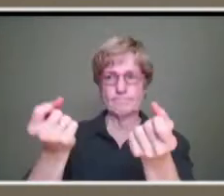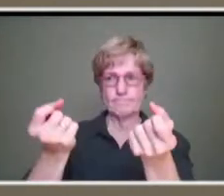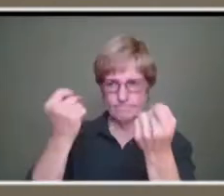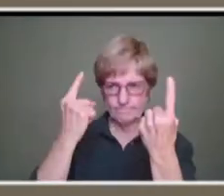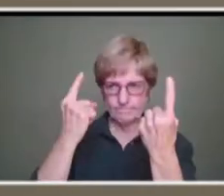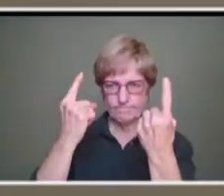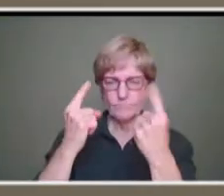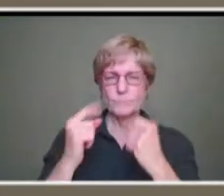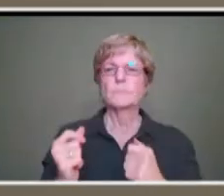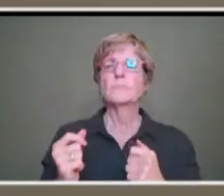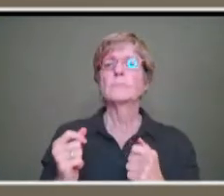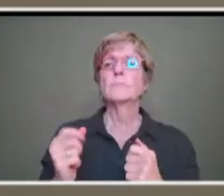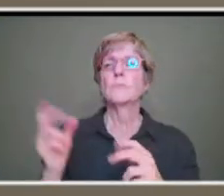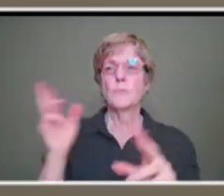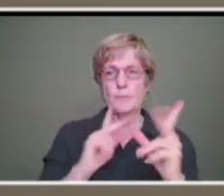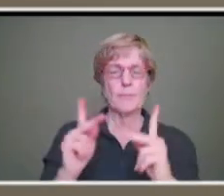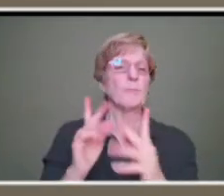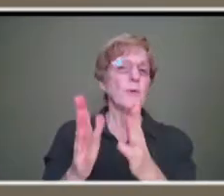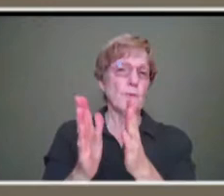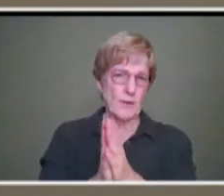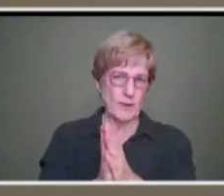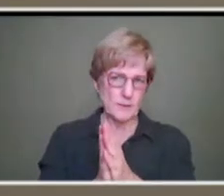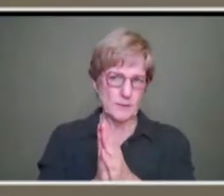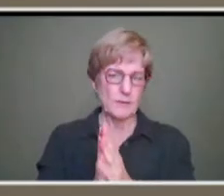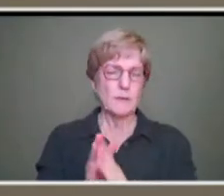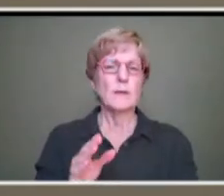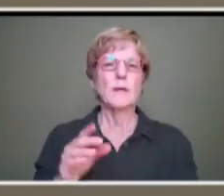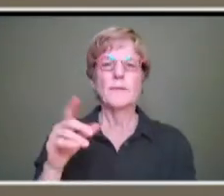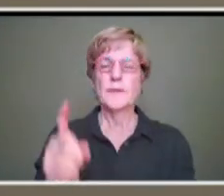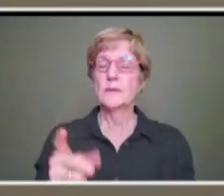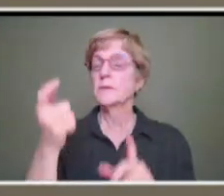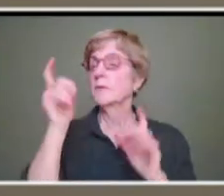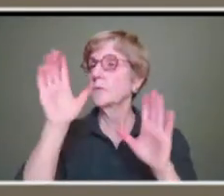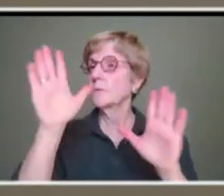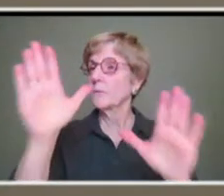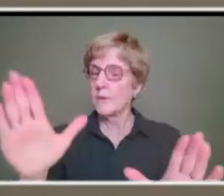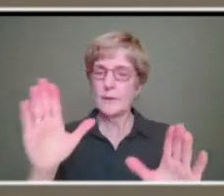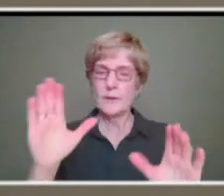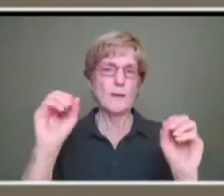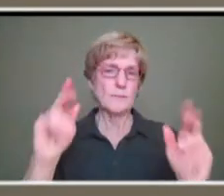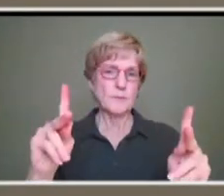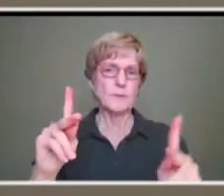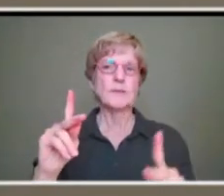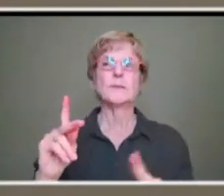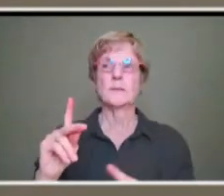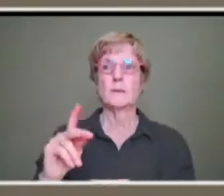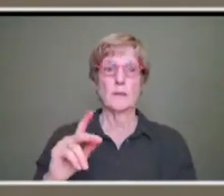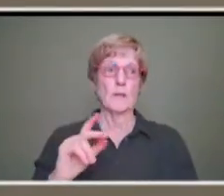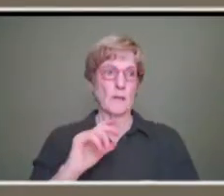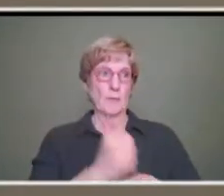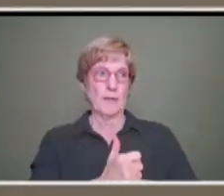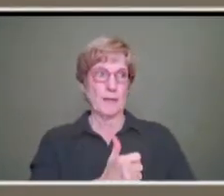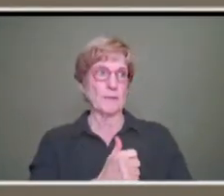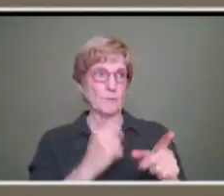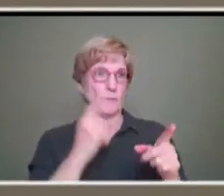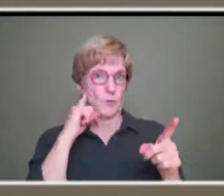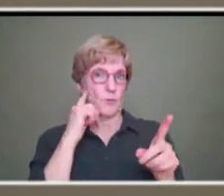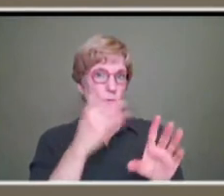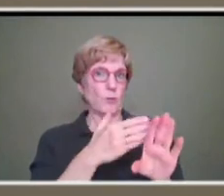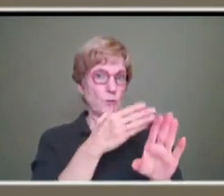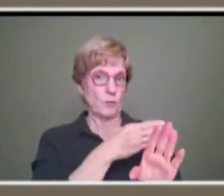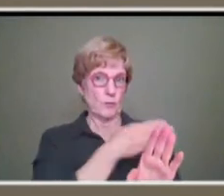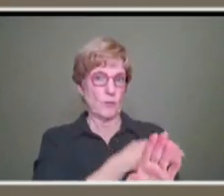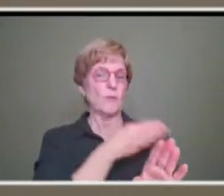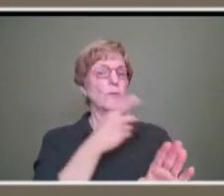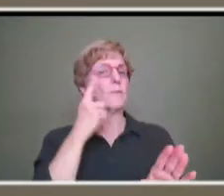ass from the community this is actually a great opportunity based on what you've just heard earlier for the